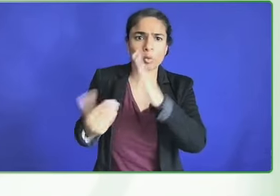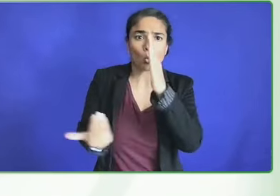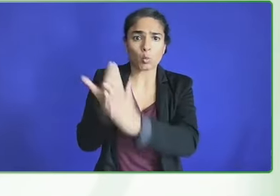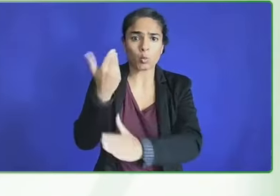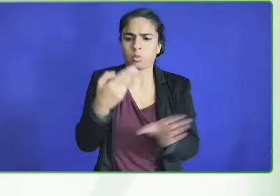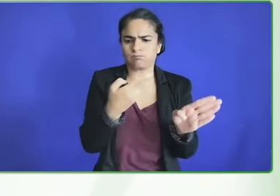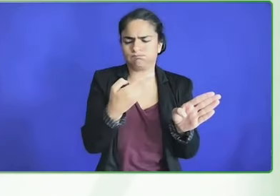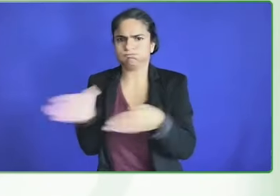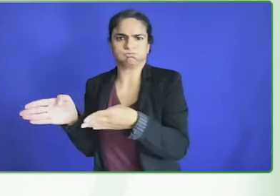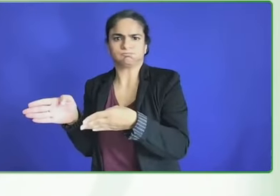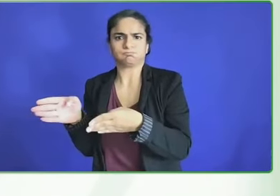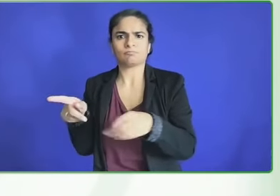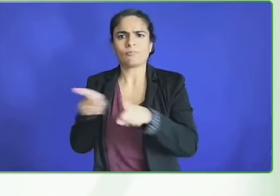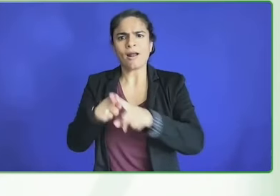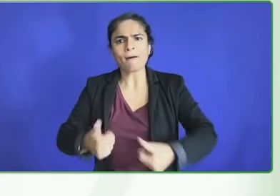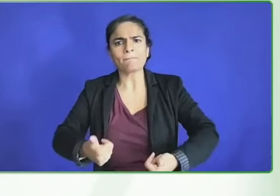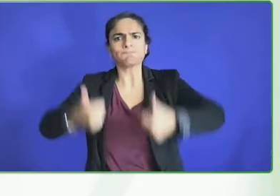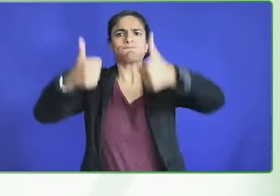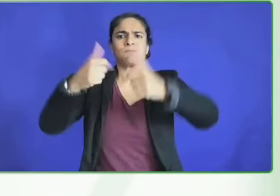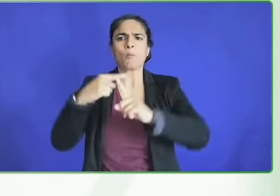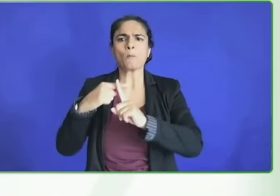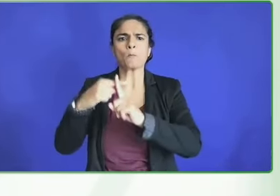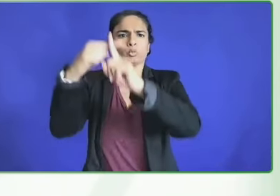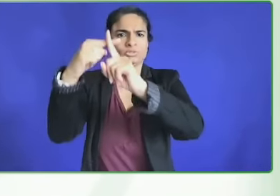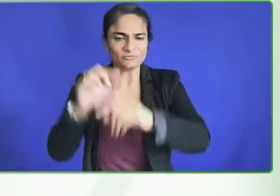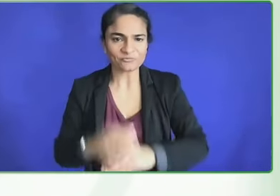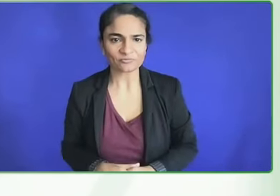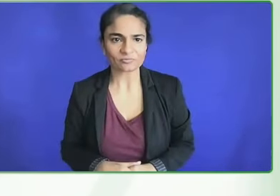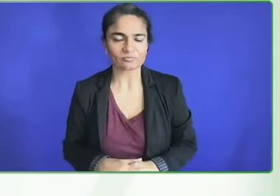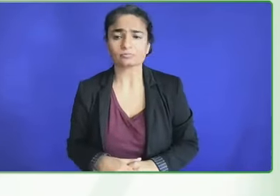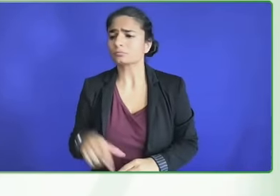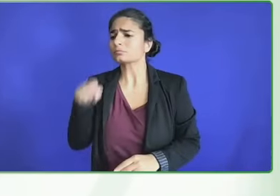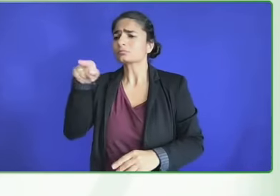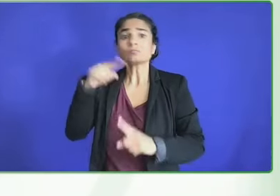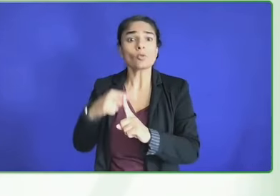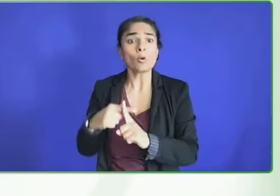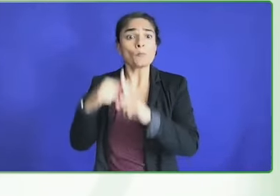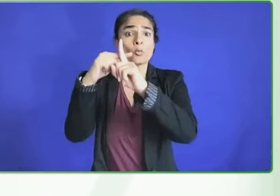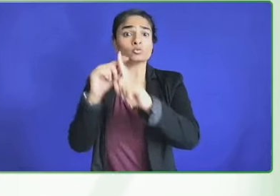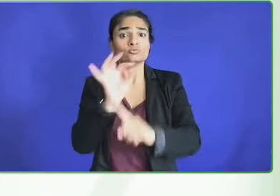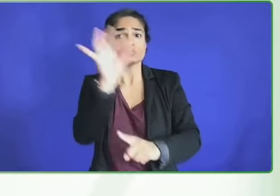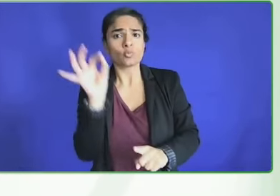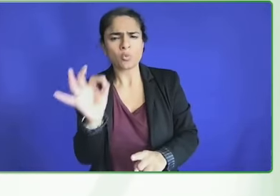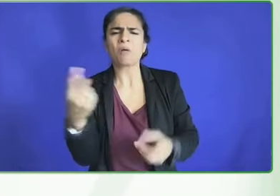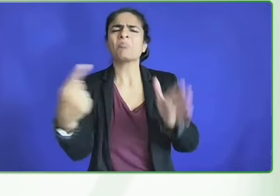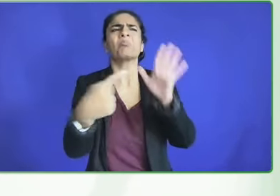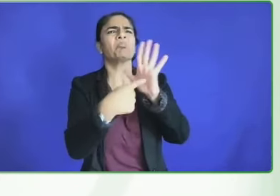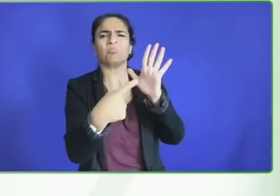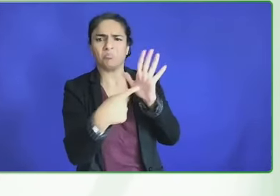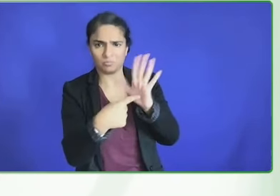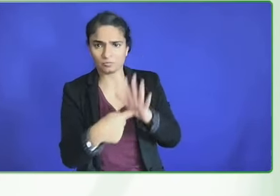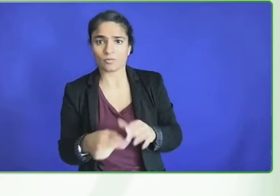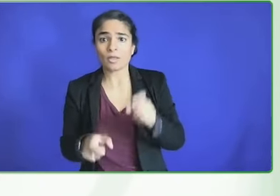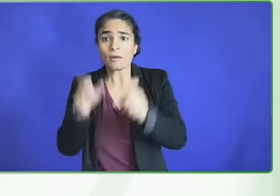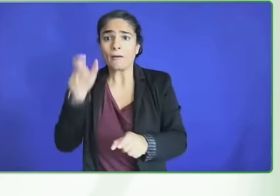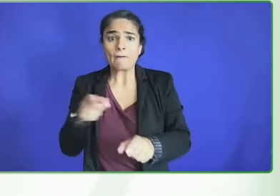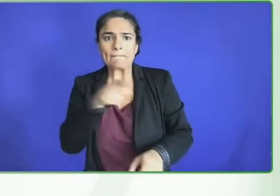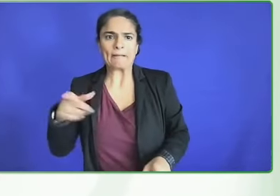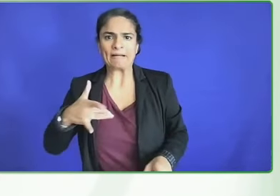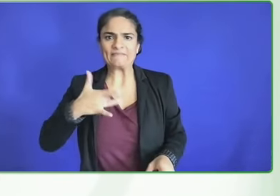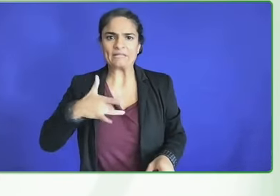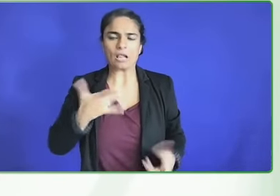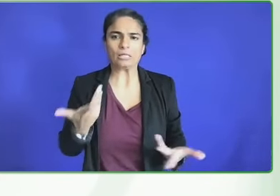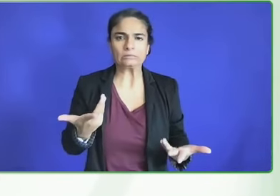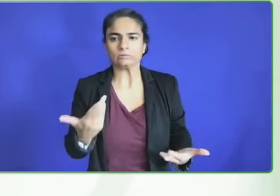on rebutting that presumption, and where a person's capacity is assessed based on the individual decision in